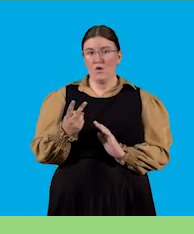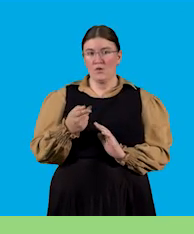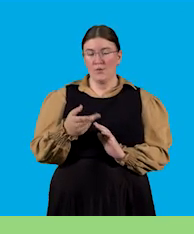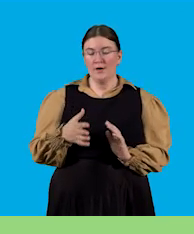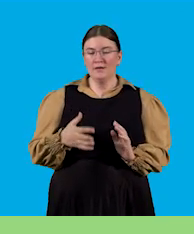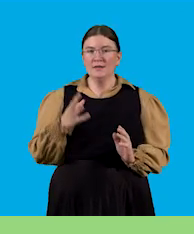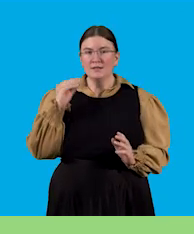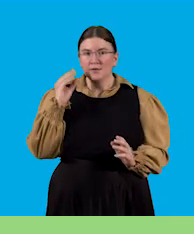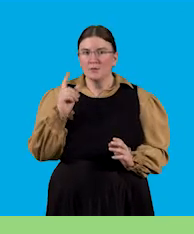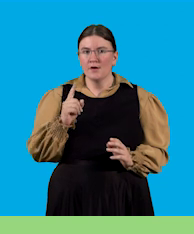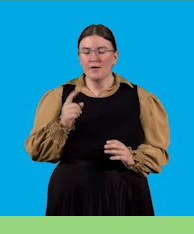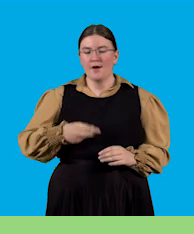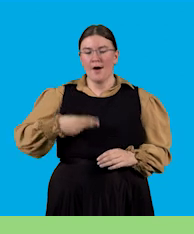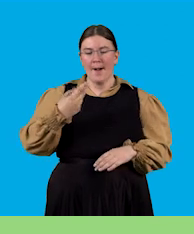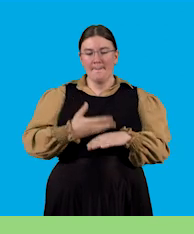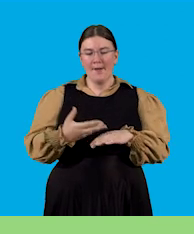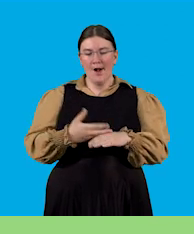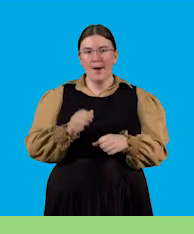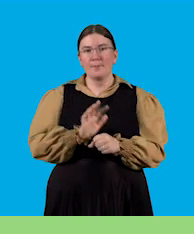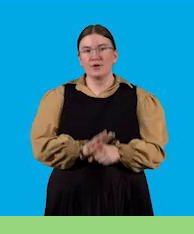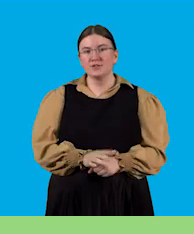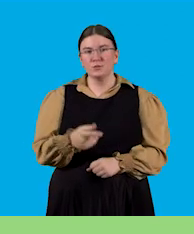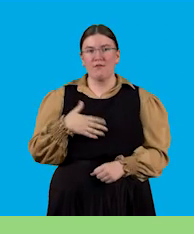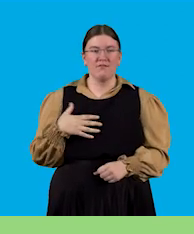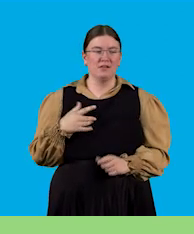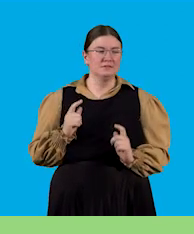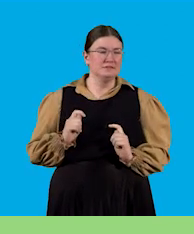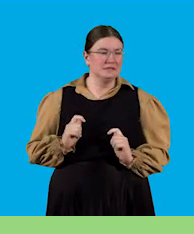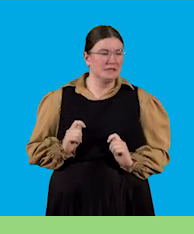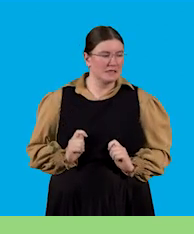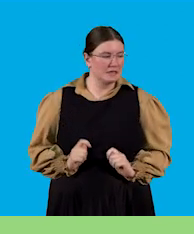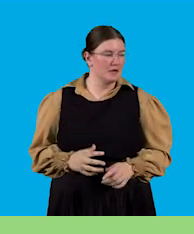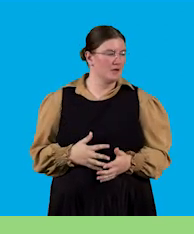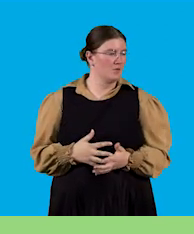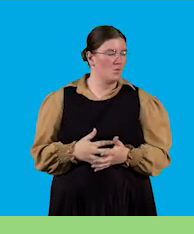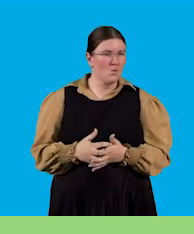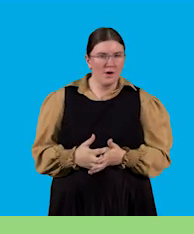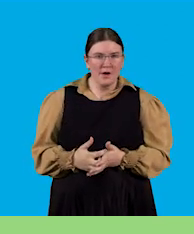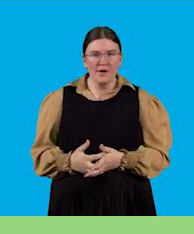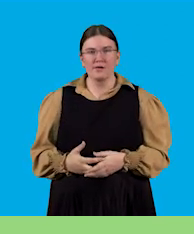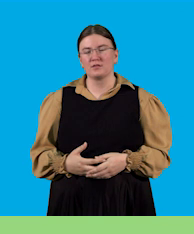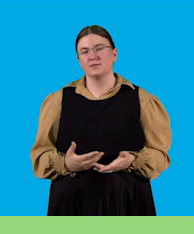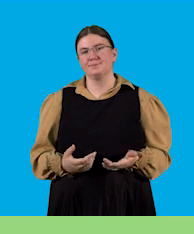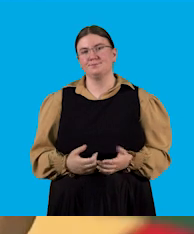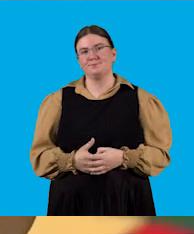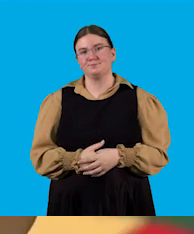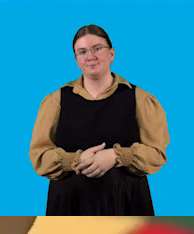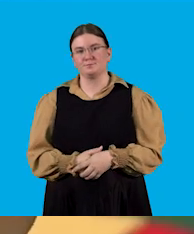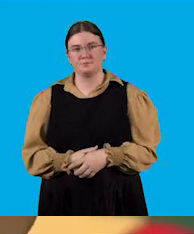pressure, you will feel tired, and you will experience weakness.